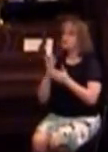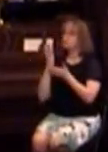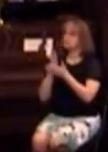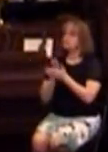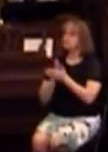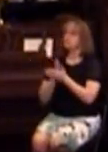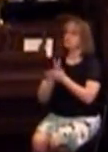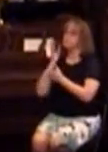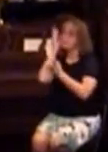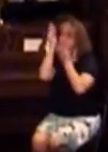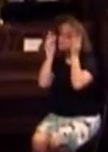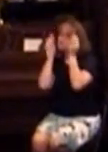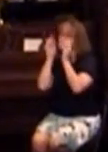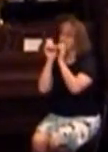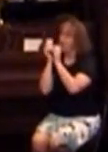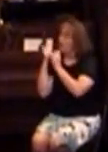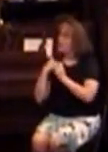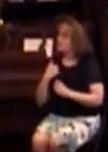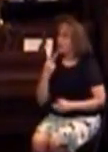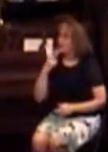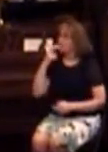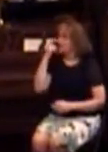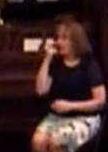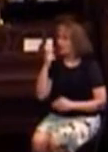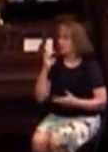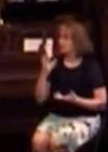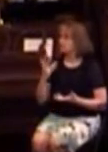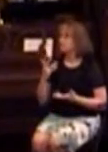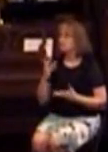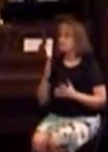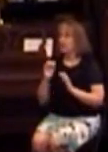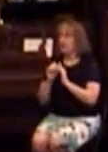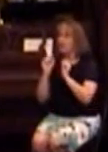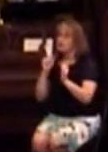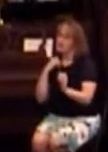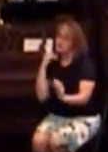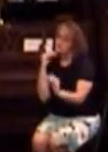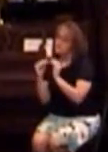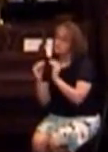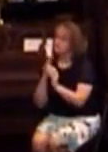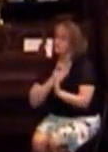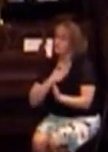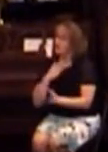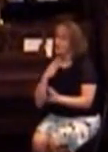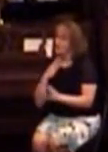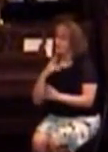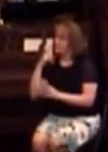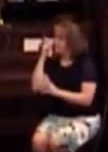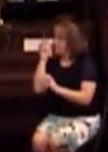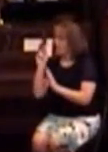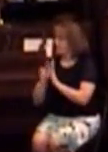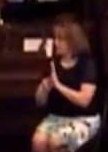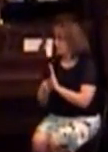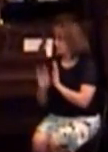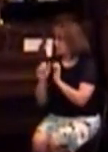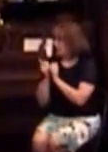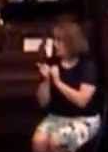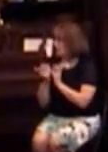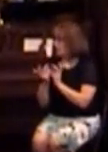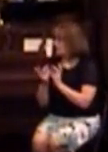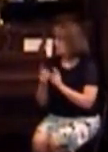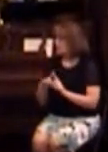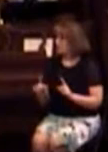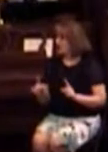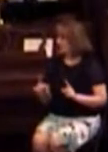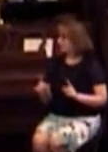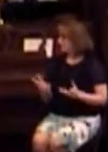Now take a break and go out and walk and think about that one. But here's the reality of what I'm dealing with. I got another service coming in